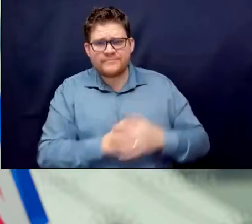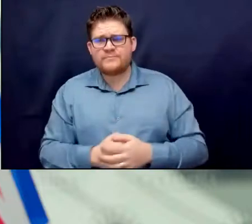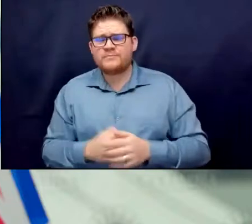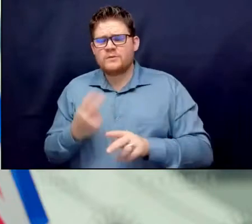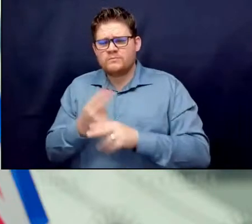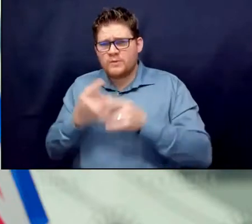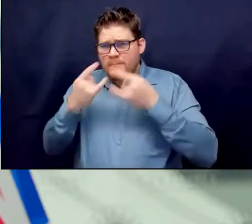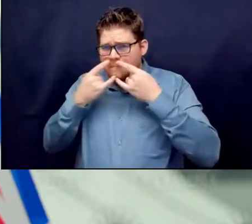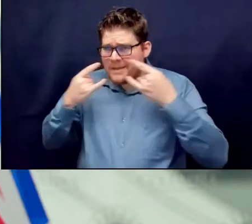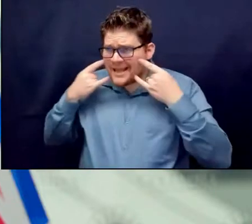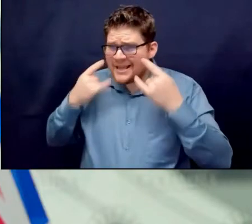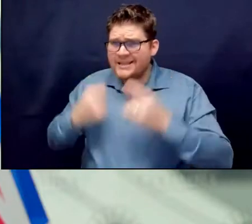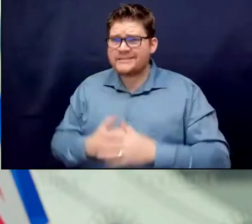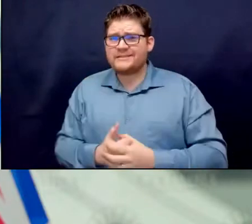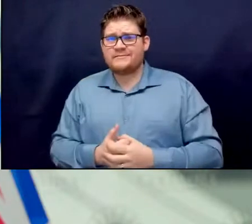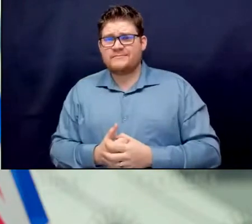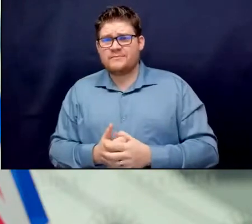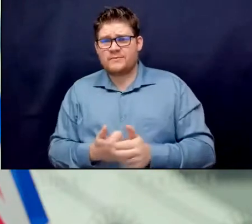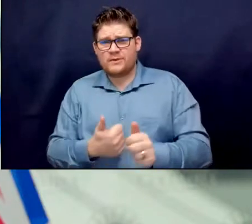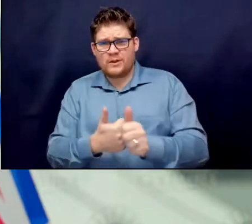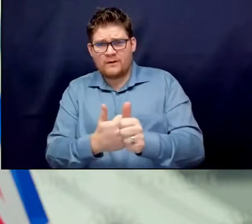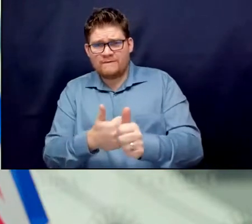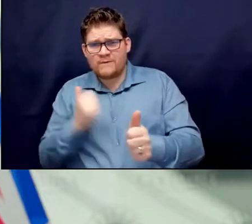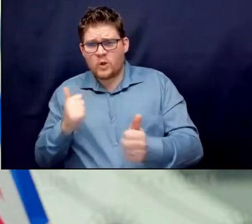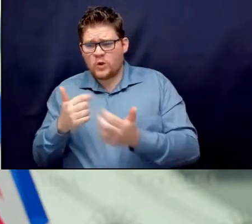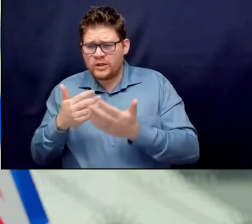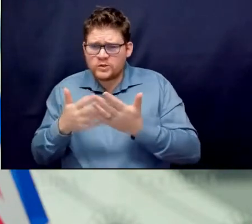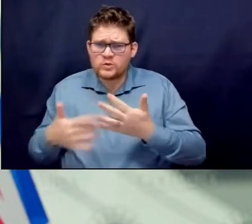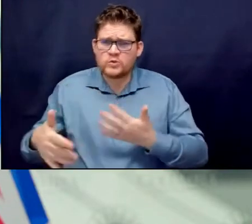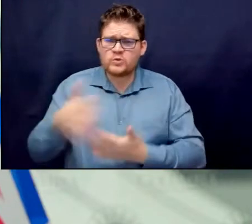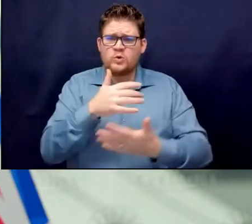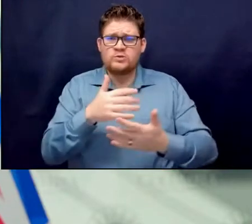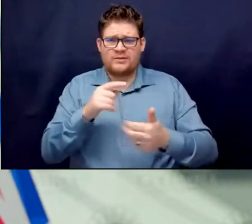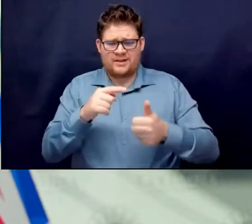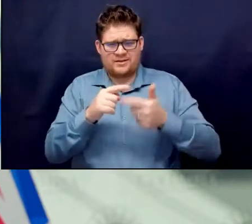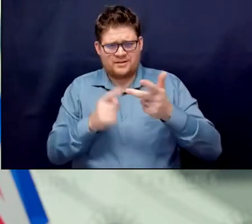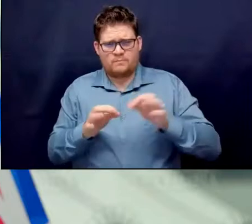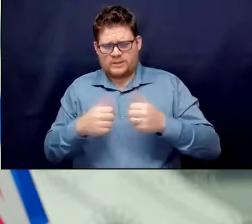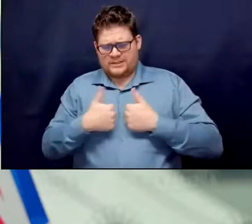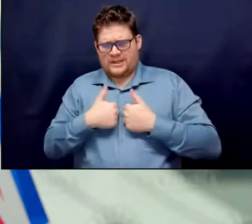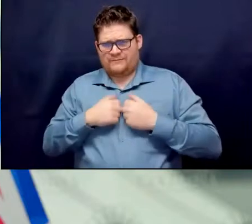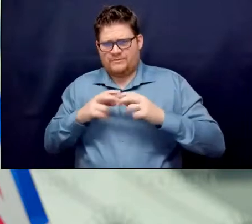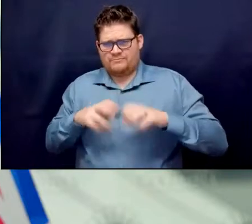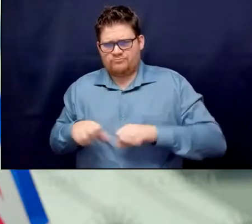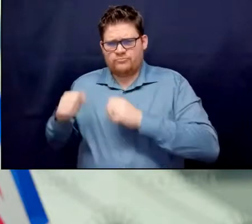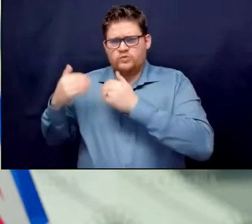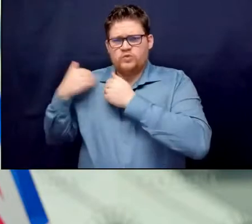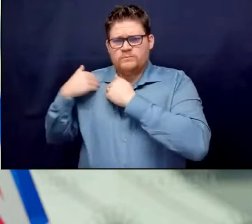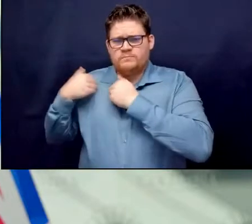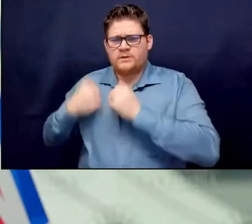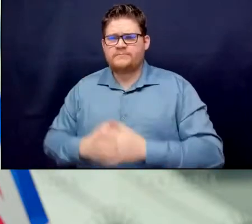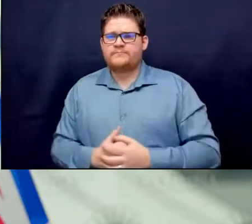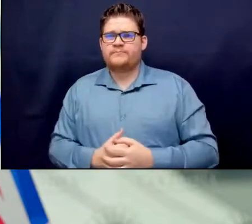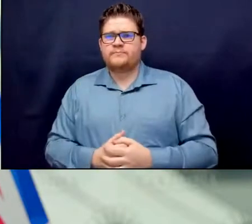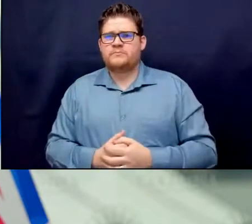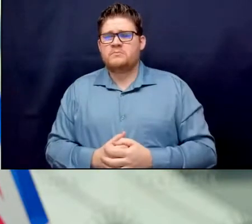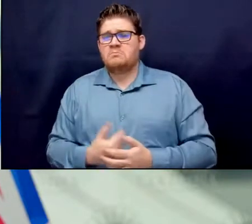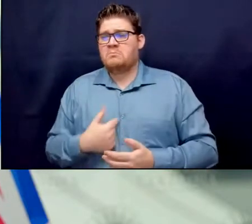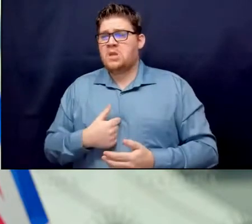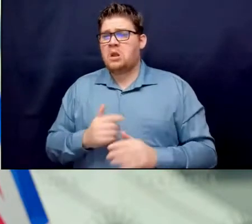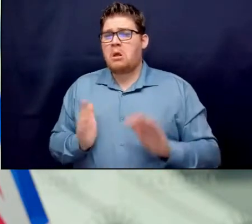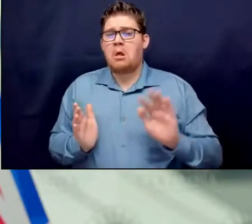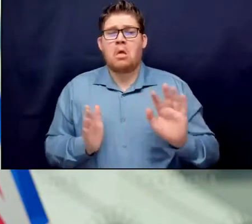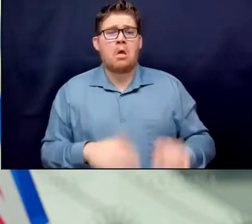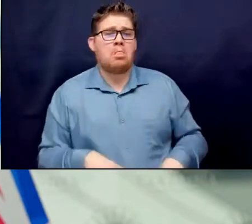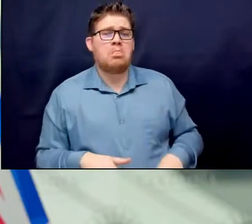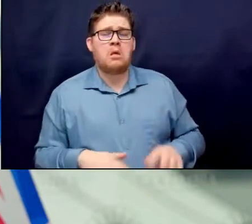we choose action over delay, attention over disregard, awareness over denial. And finally, I would say that in battling COVID